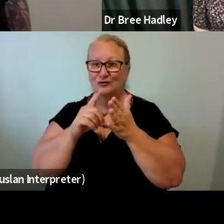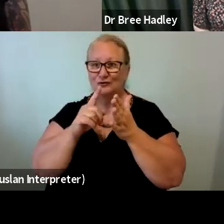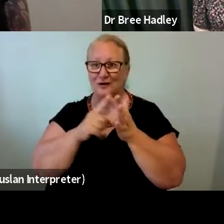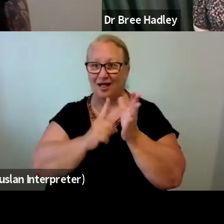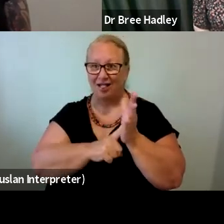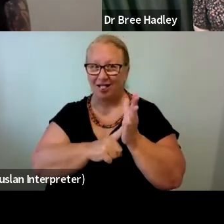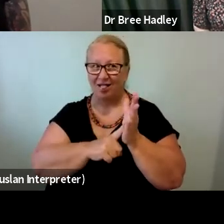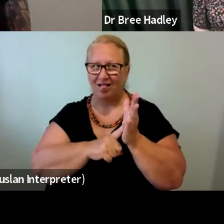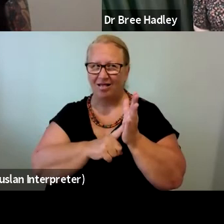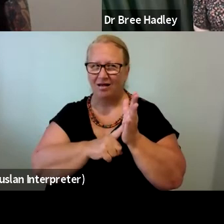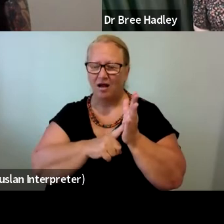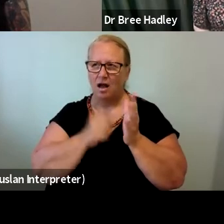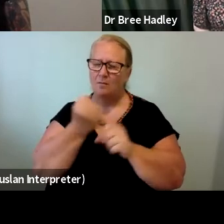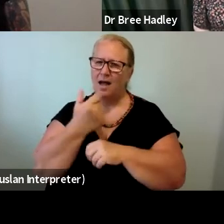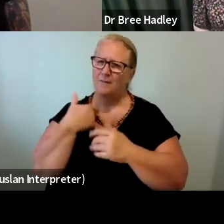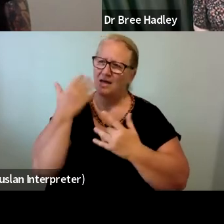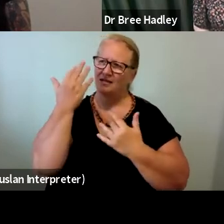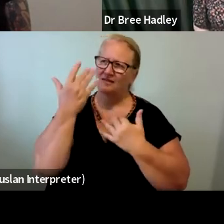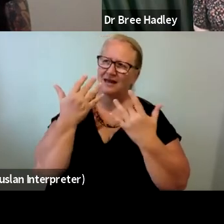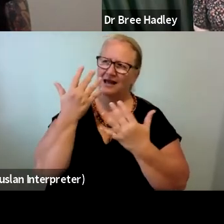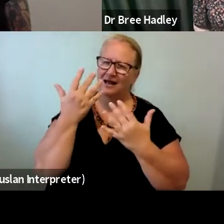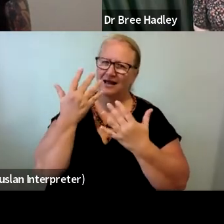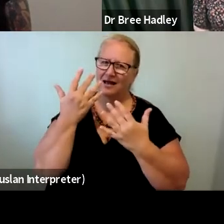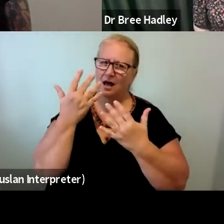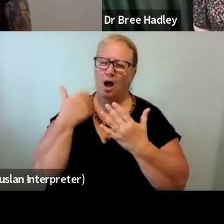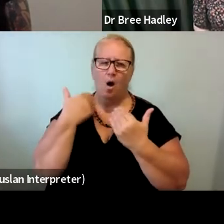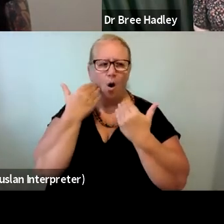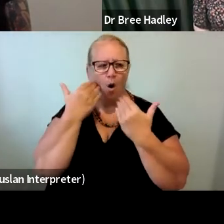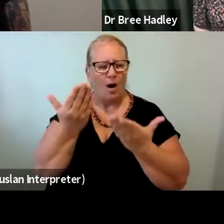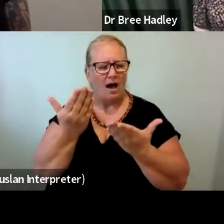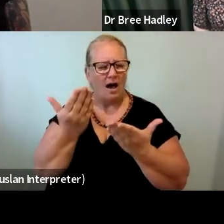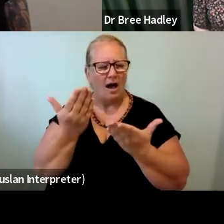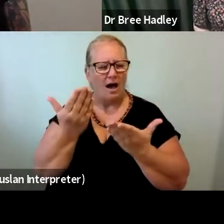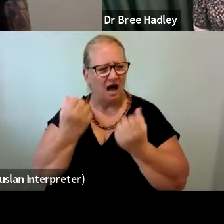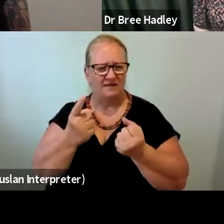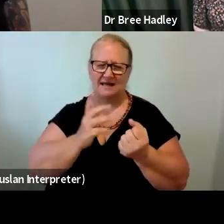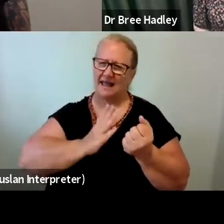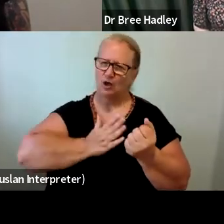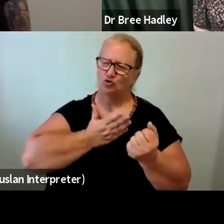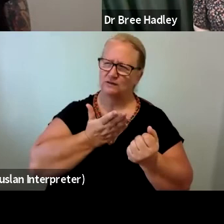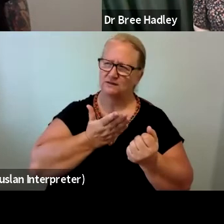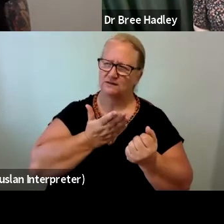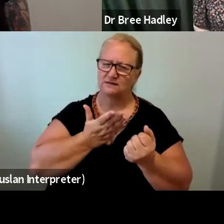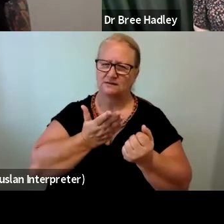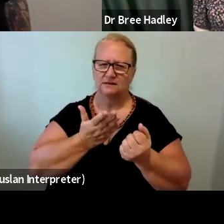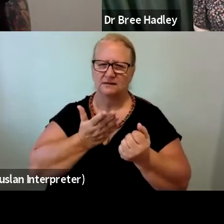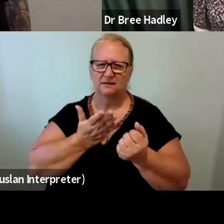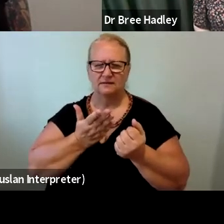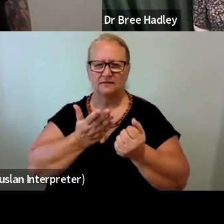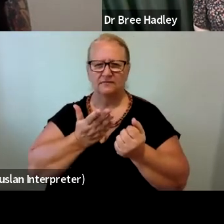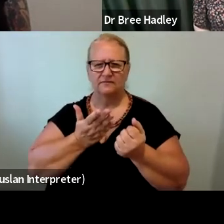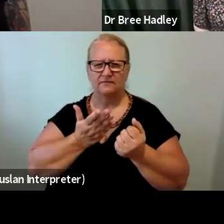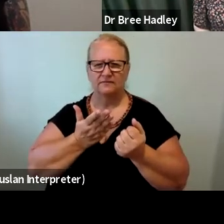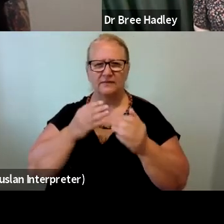think of, I've always had this, I guess, interest in